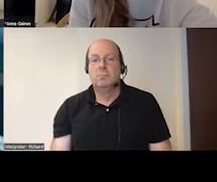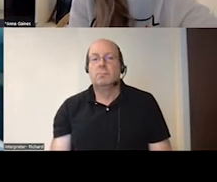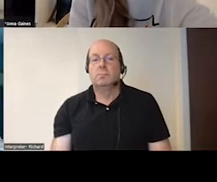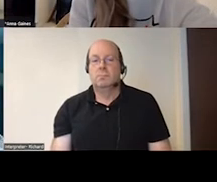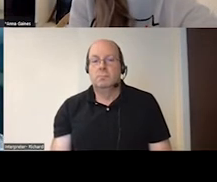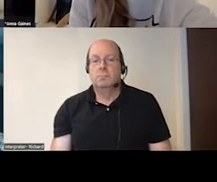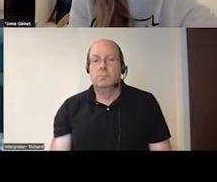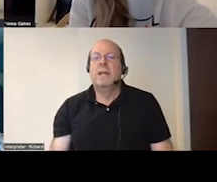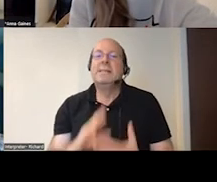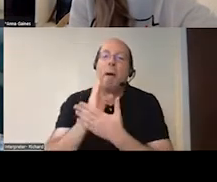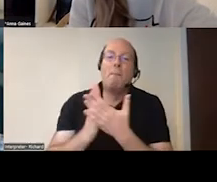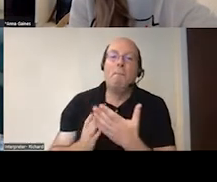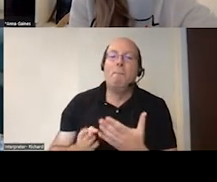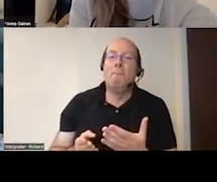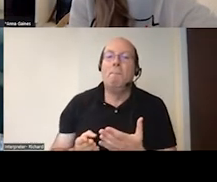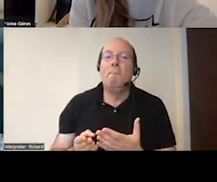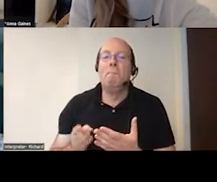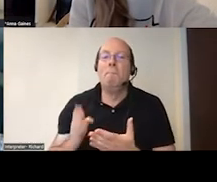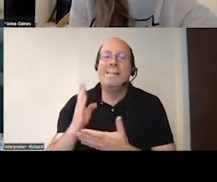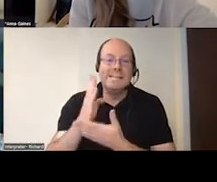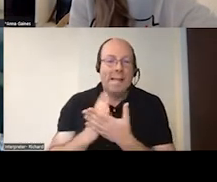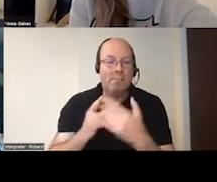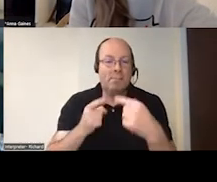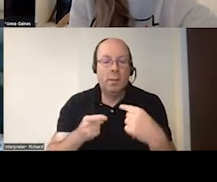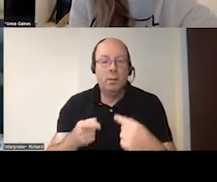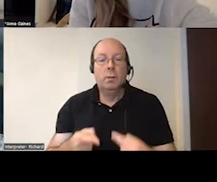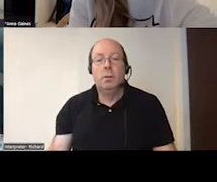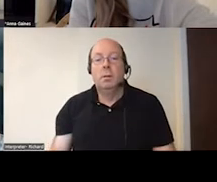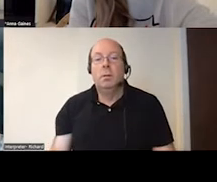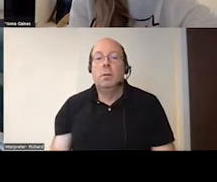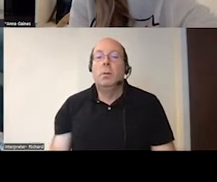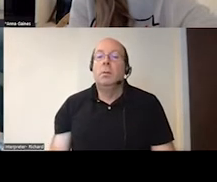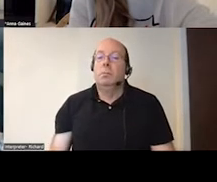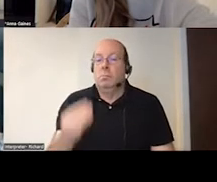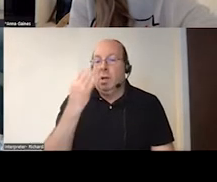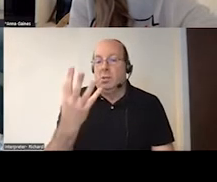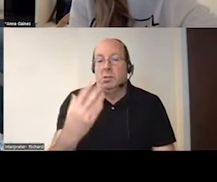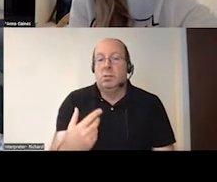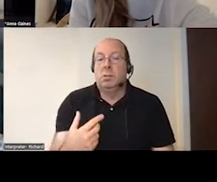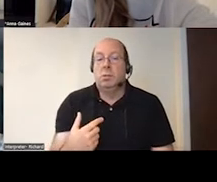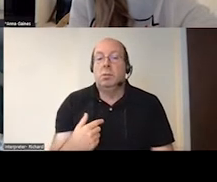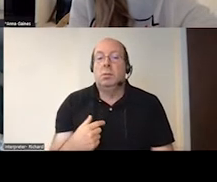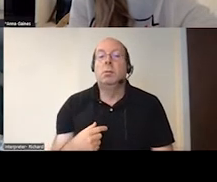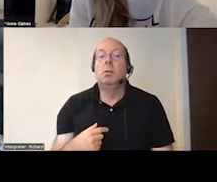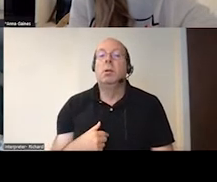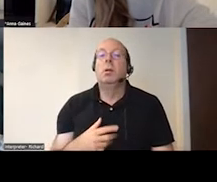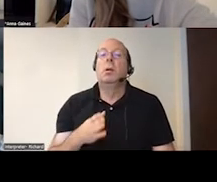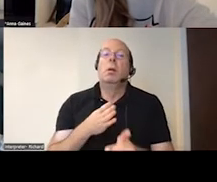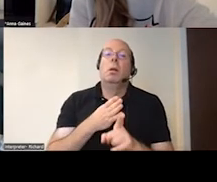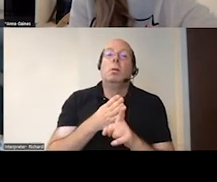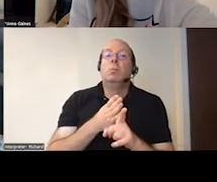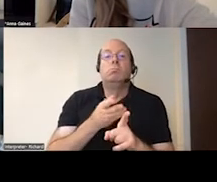To some extent, or, you know, in different ways. Probably the most straightforward is that I'm in a very male-dominated field,